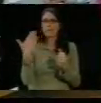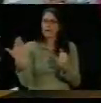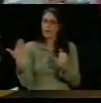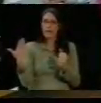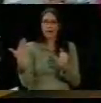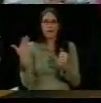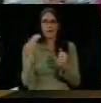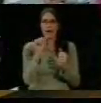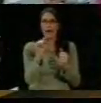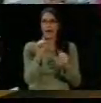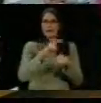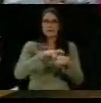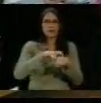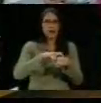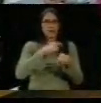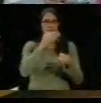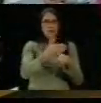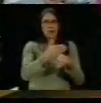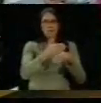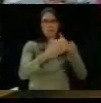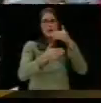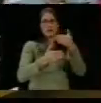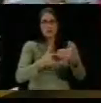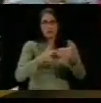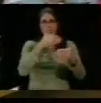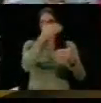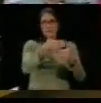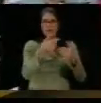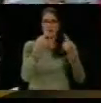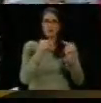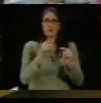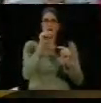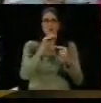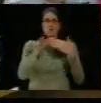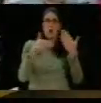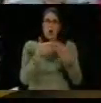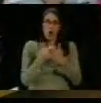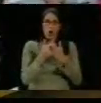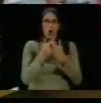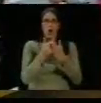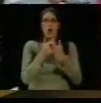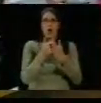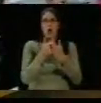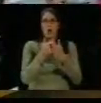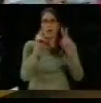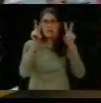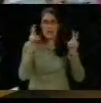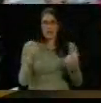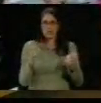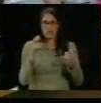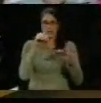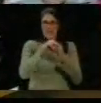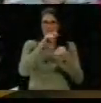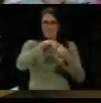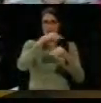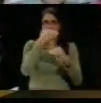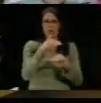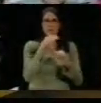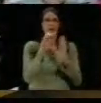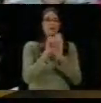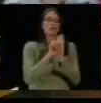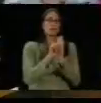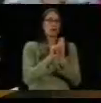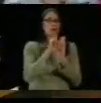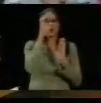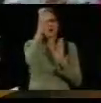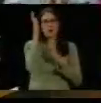at a time, step by step. They try to do all the issues within a period of time. For instance, the concept